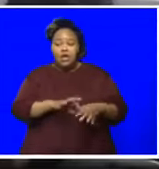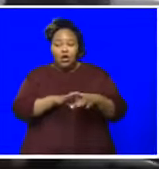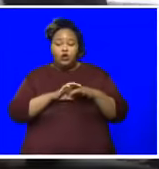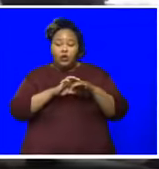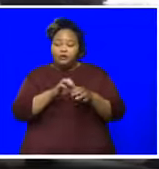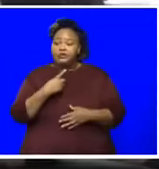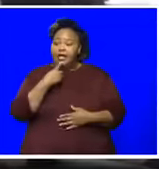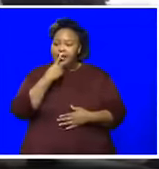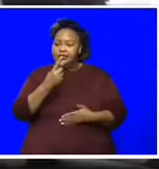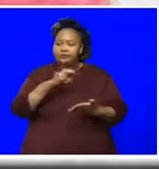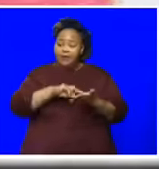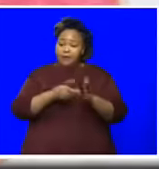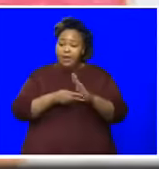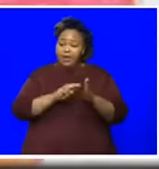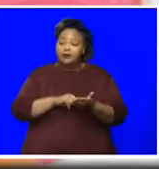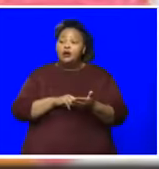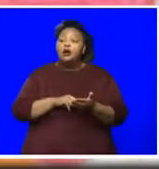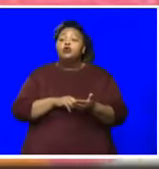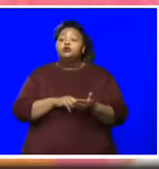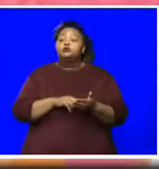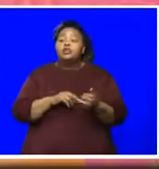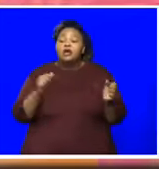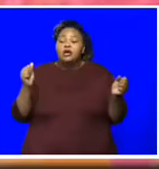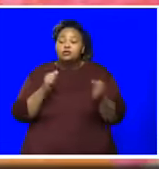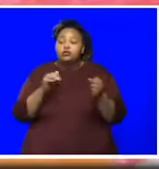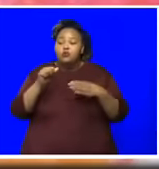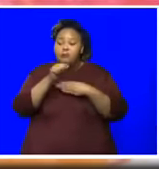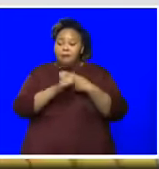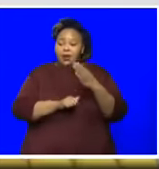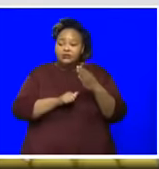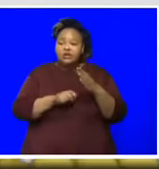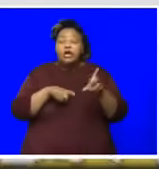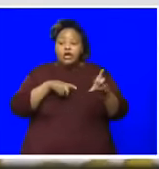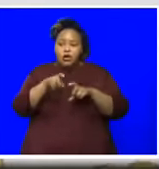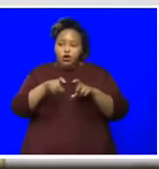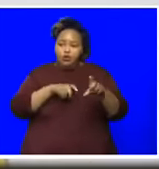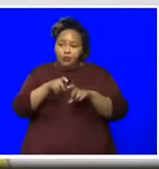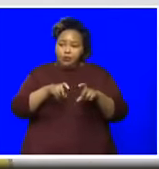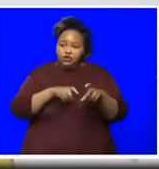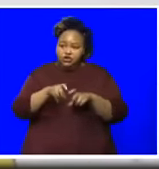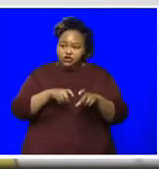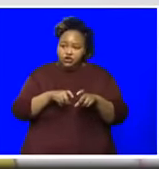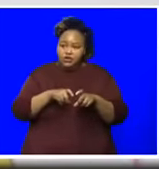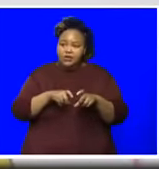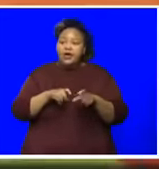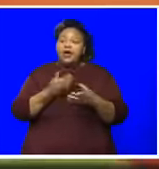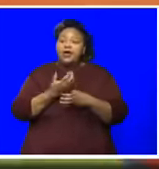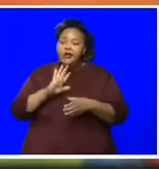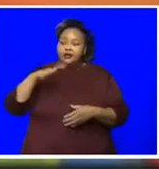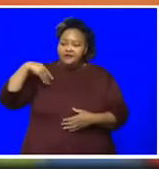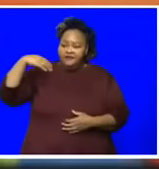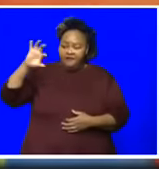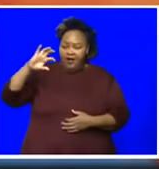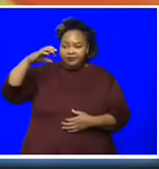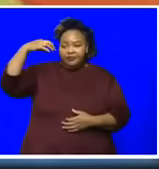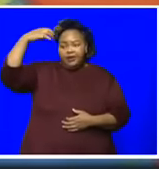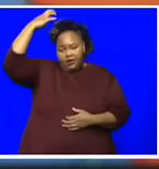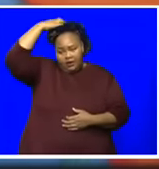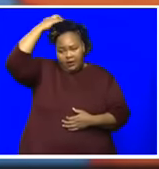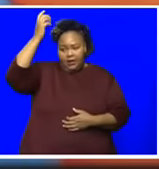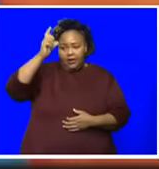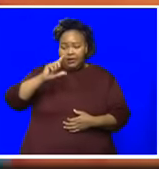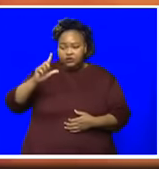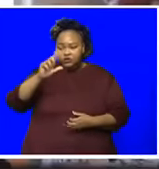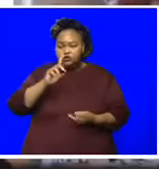ihlela kuthi ngenyanga yenhlaba. Umchudzelwano walolu hlobo ubanjwe eveni laseLesotho naseveni